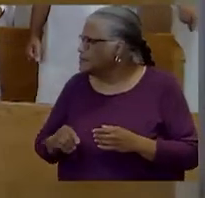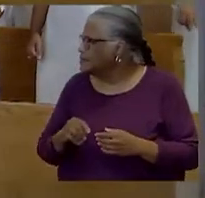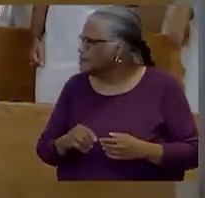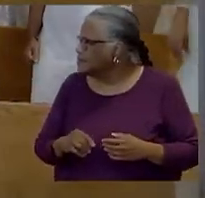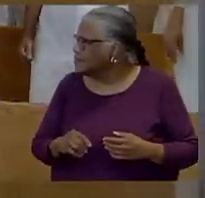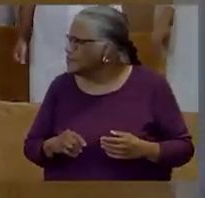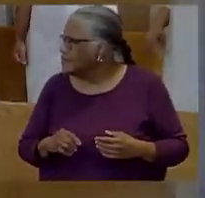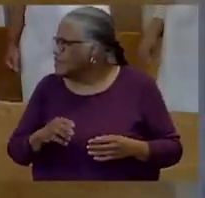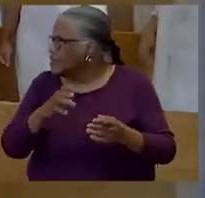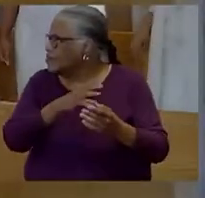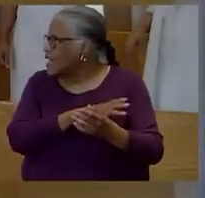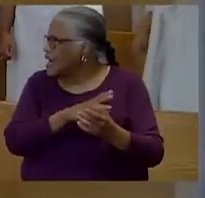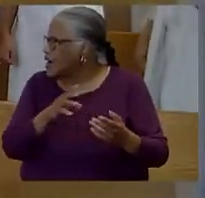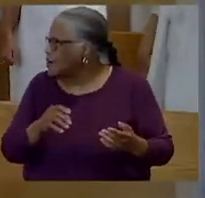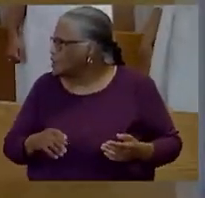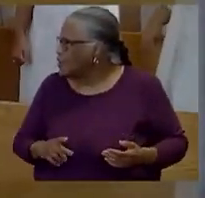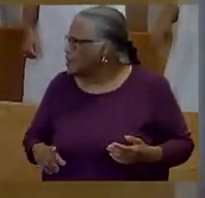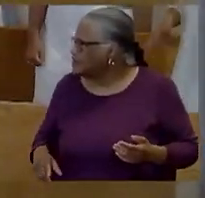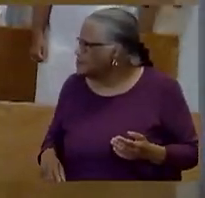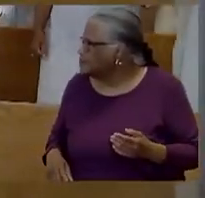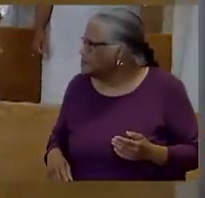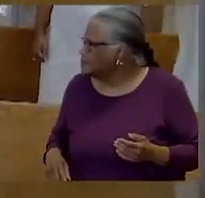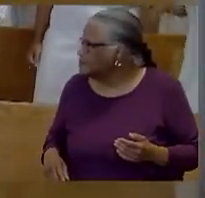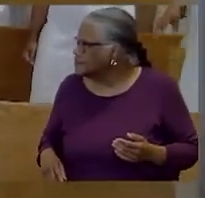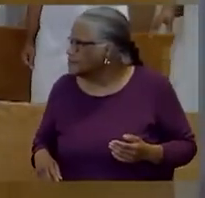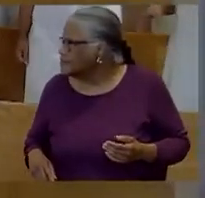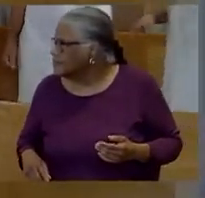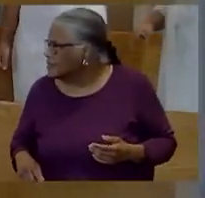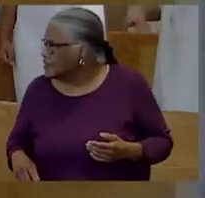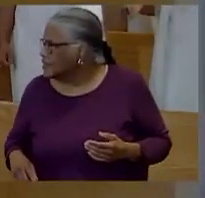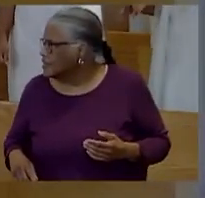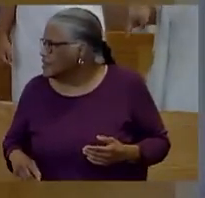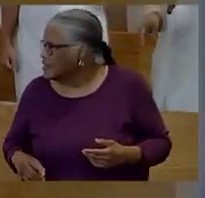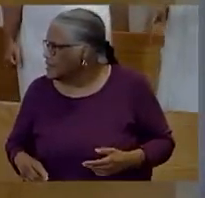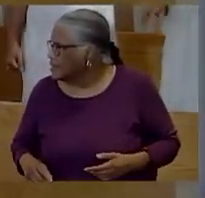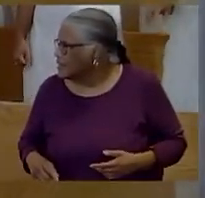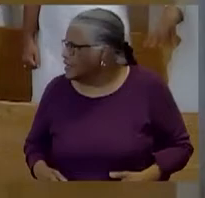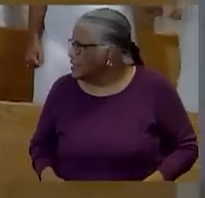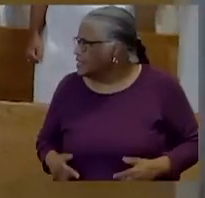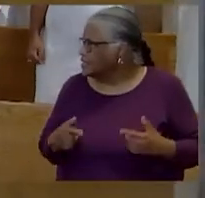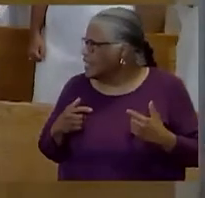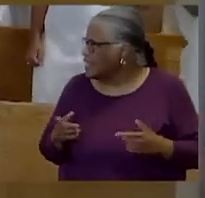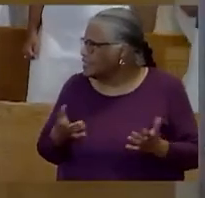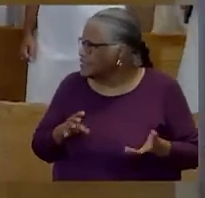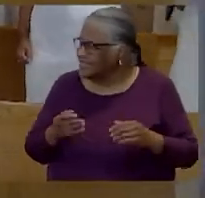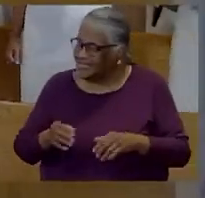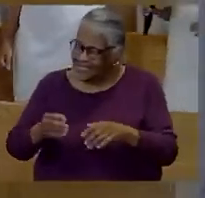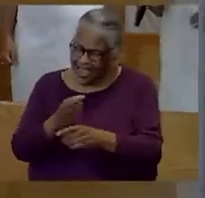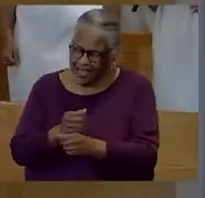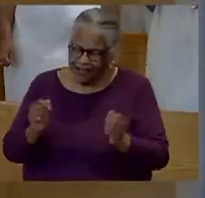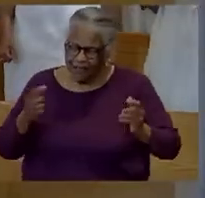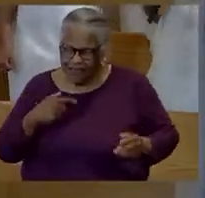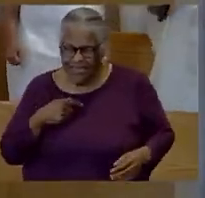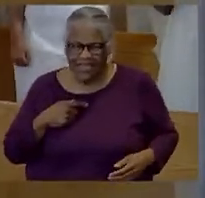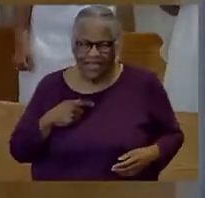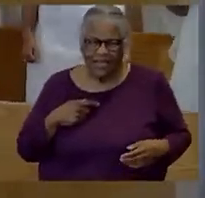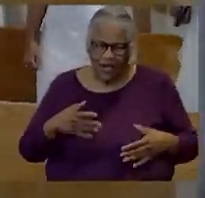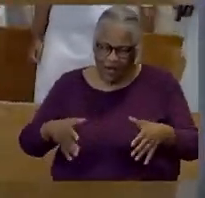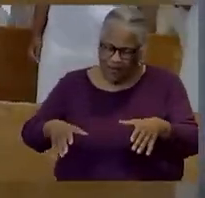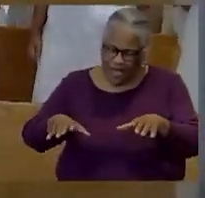Your power, Lord. Oh, living, he loved me. Dying, he saved